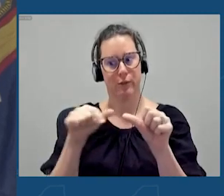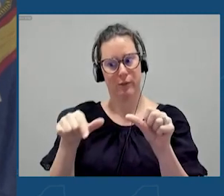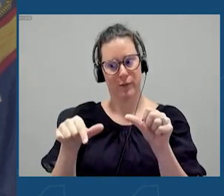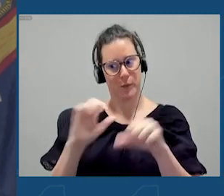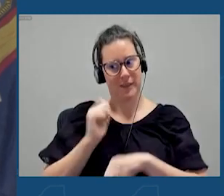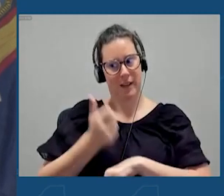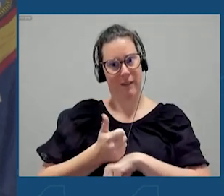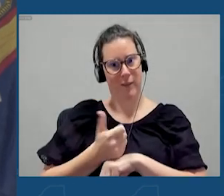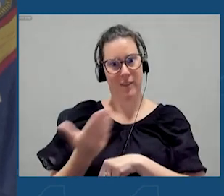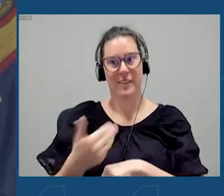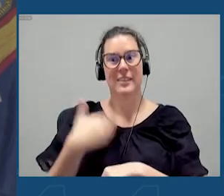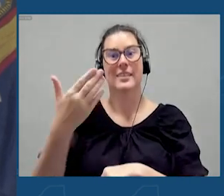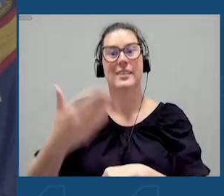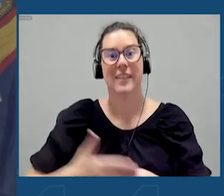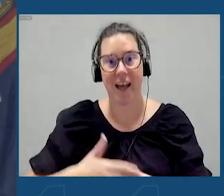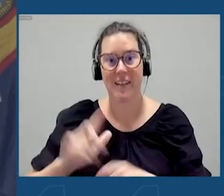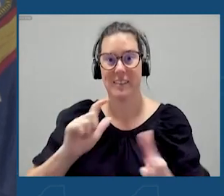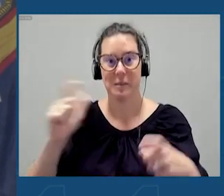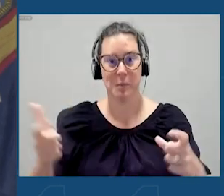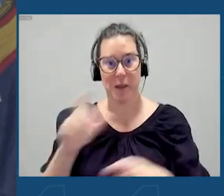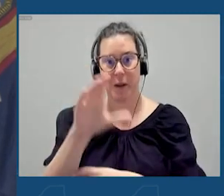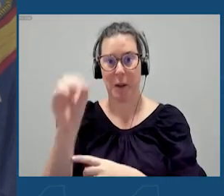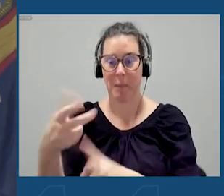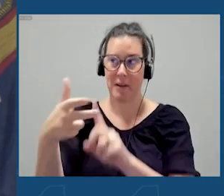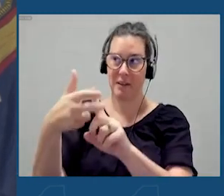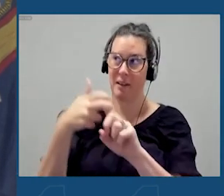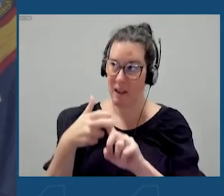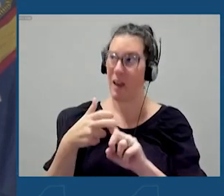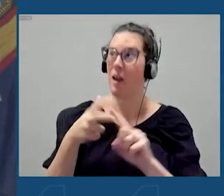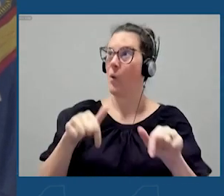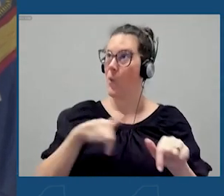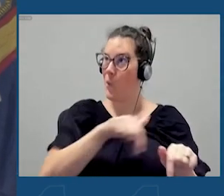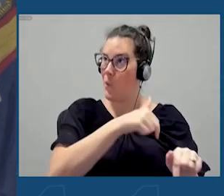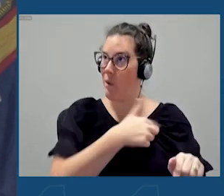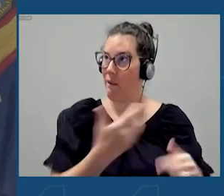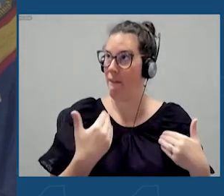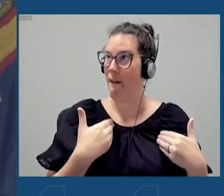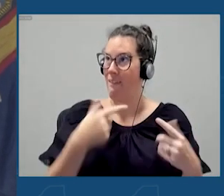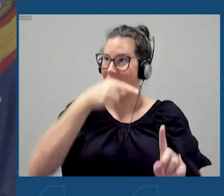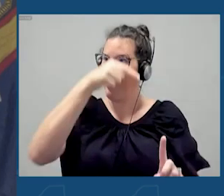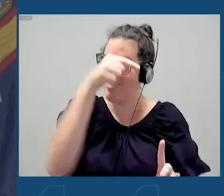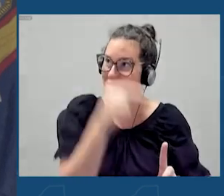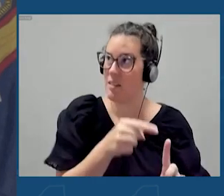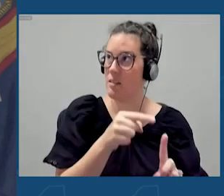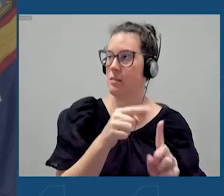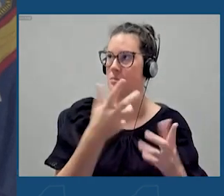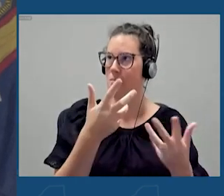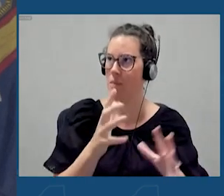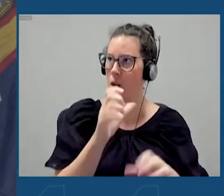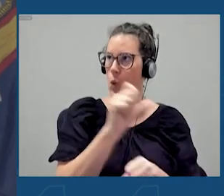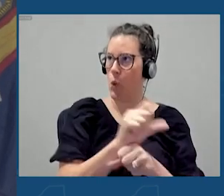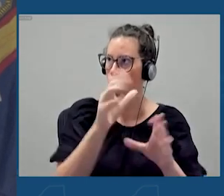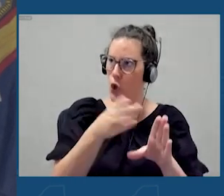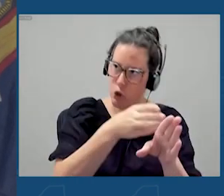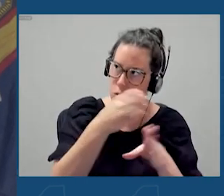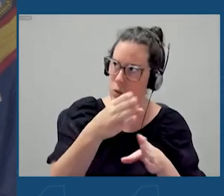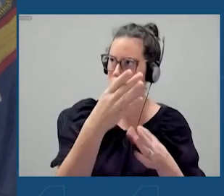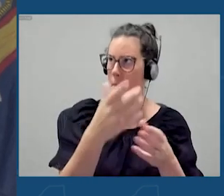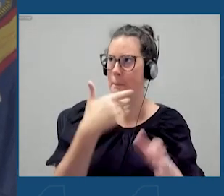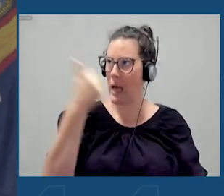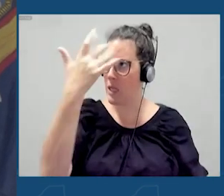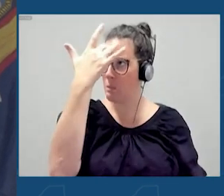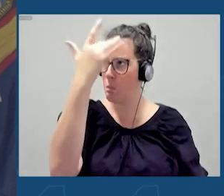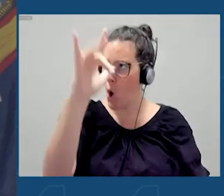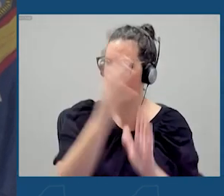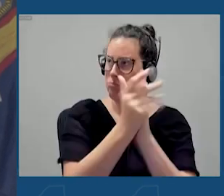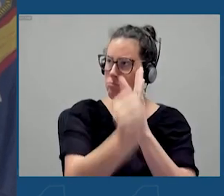big company and hire graduates from this very institution, because we produce the best, the smartest, and that is why we